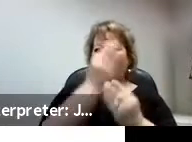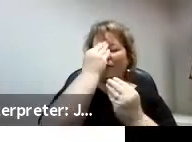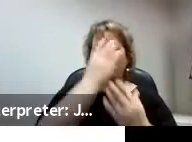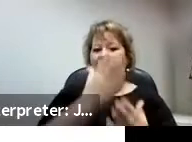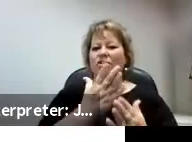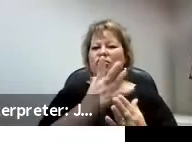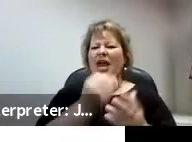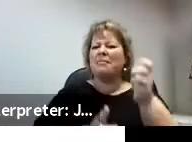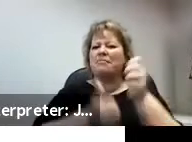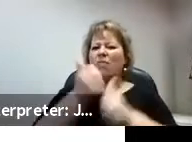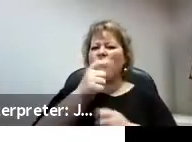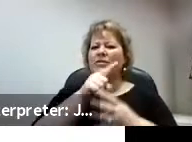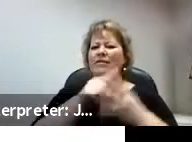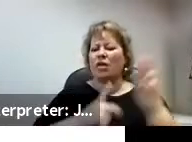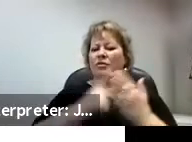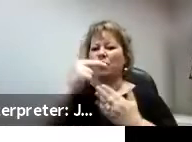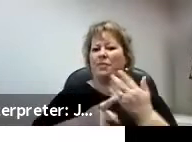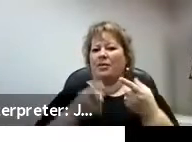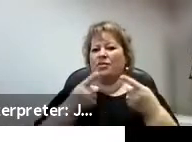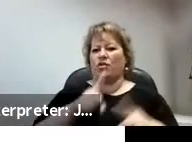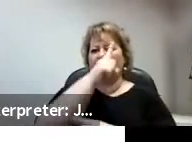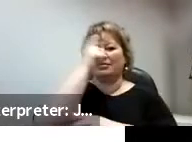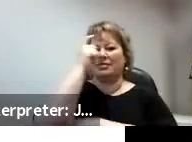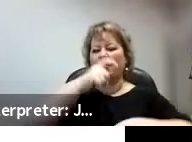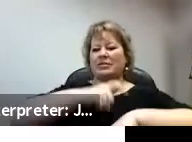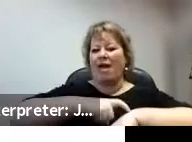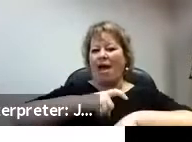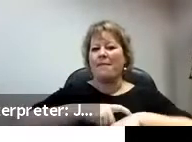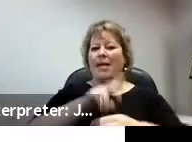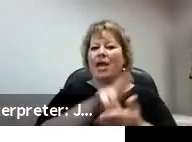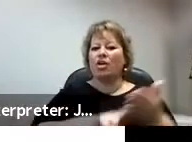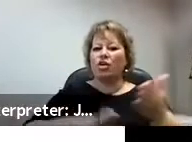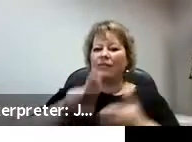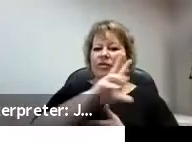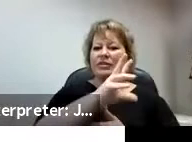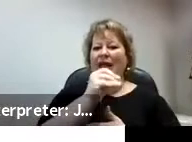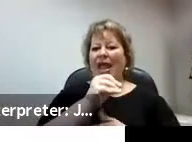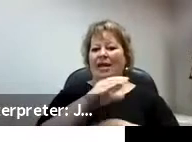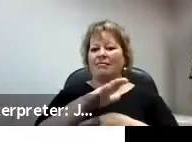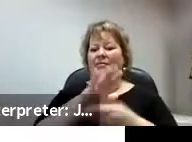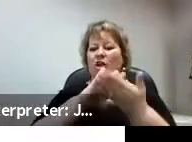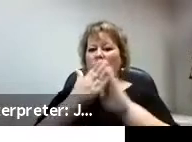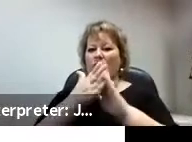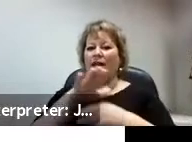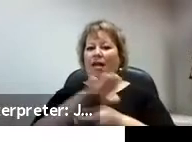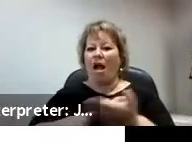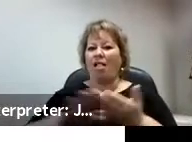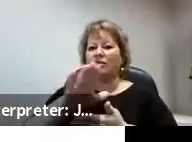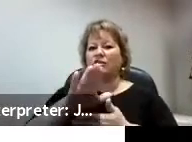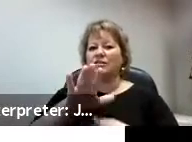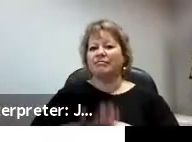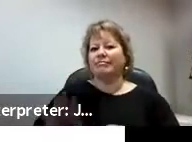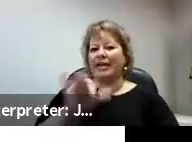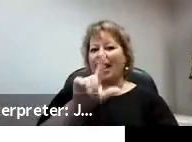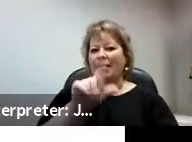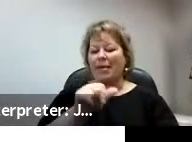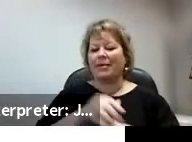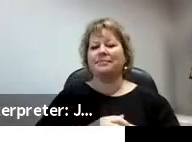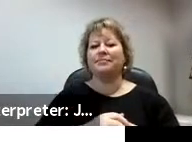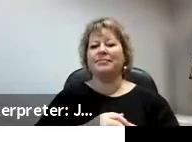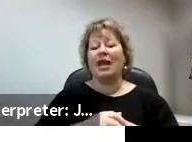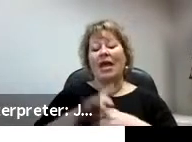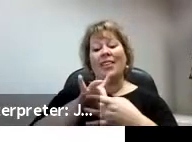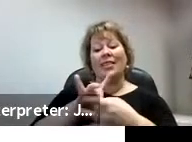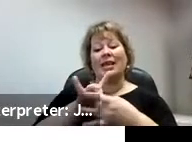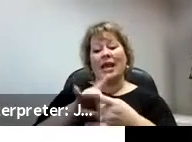of these college prep programs are held during the summer at universities and community colleges in the state. The Connections Program